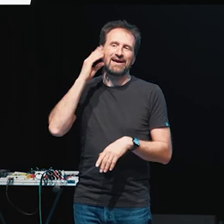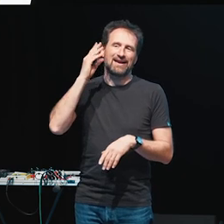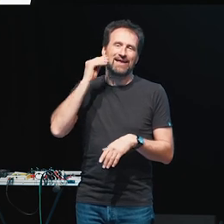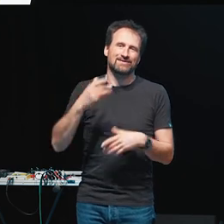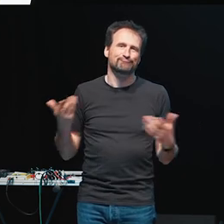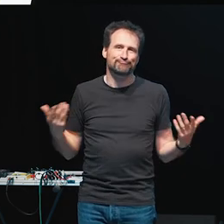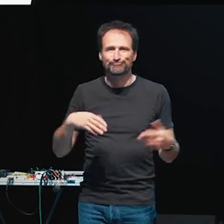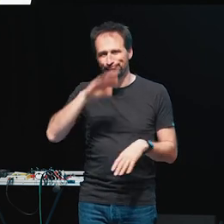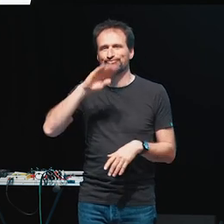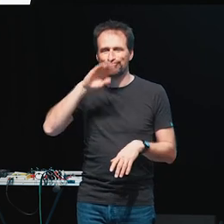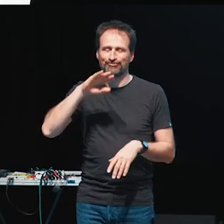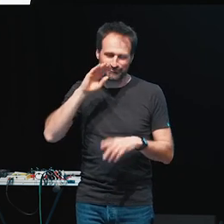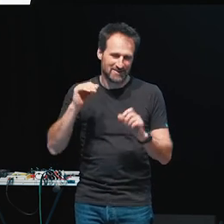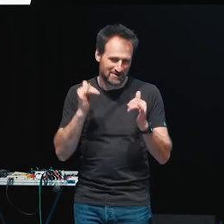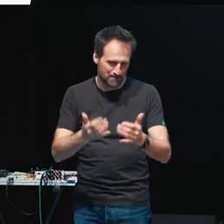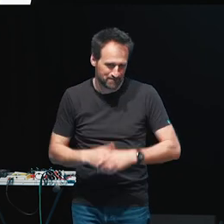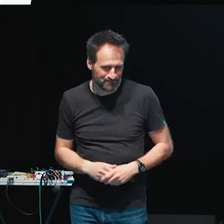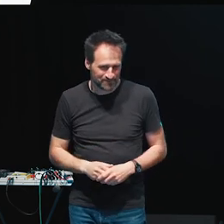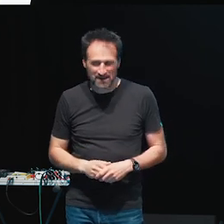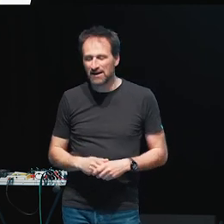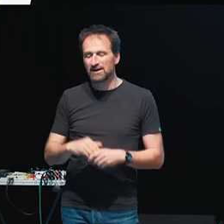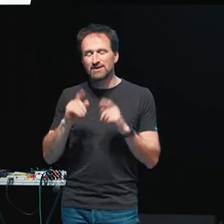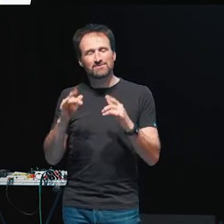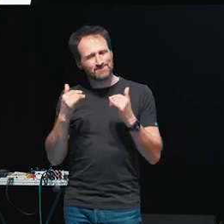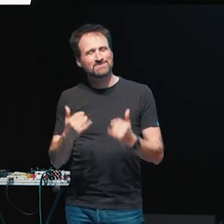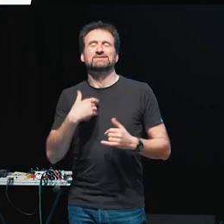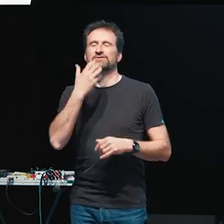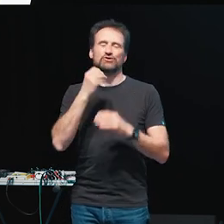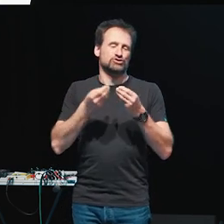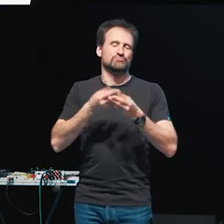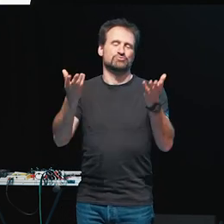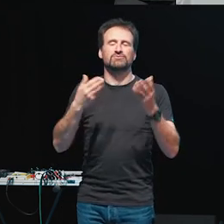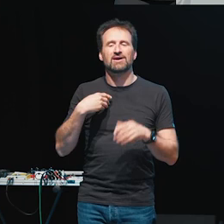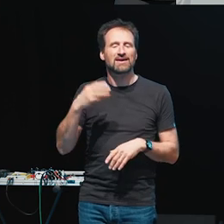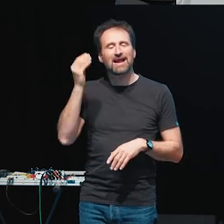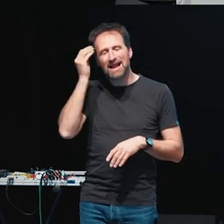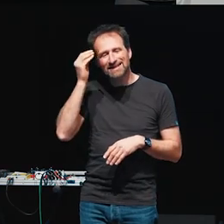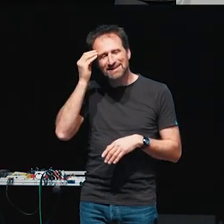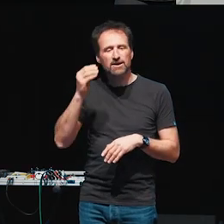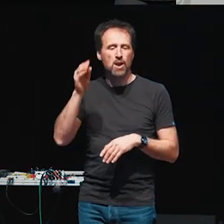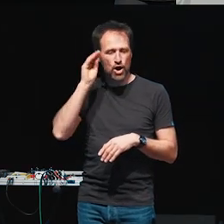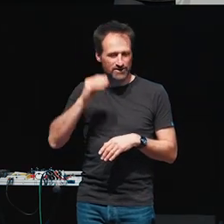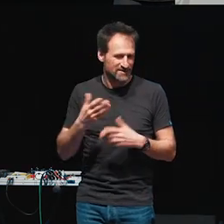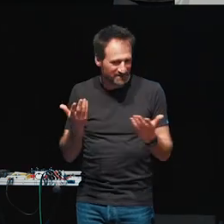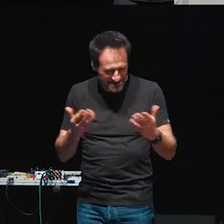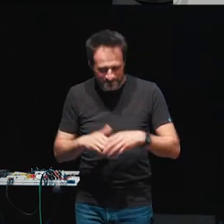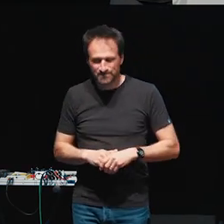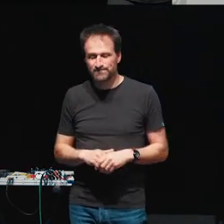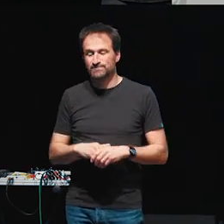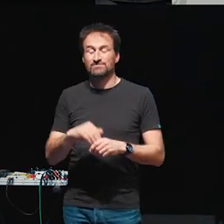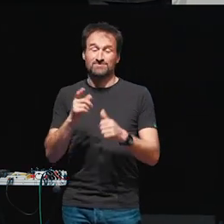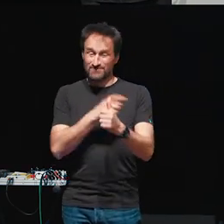with the most important and probably the most obvious, but still very, very important lesson is divide and